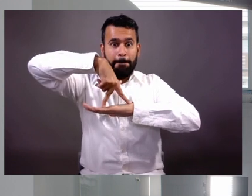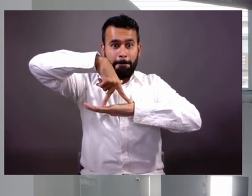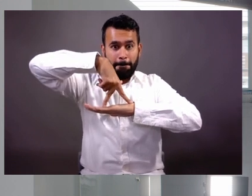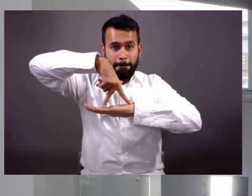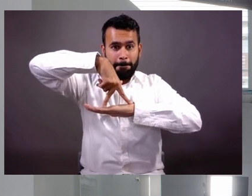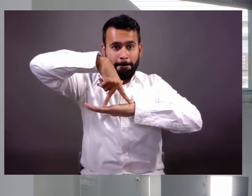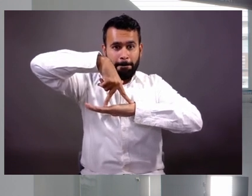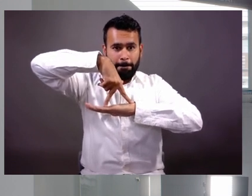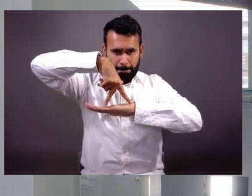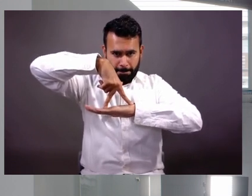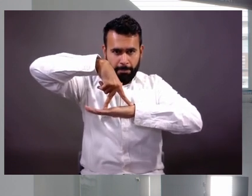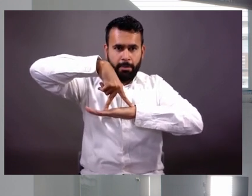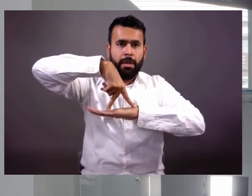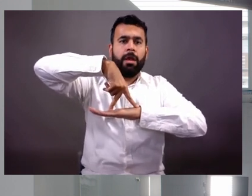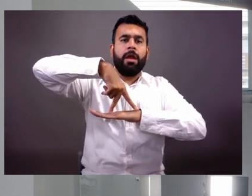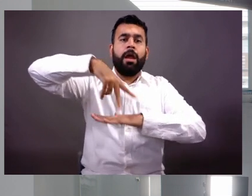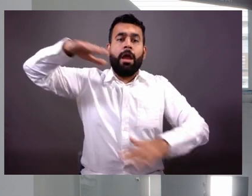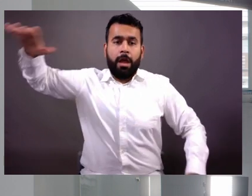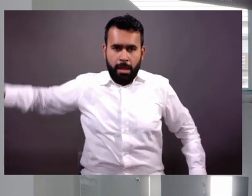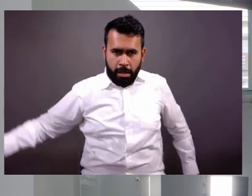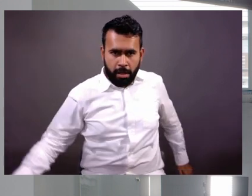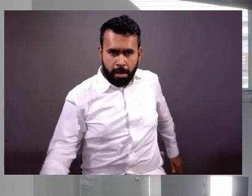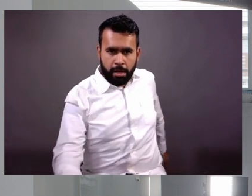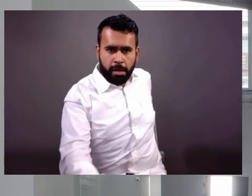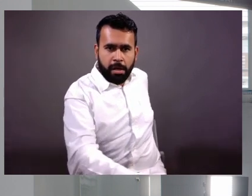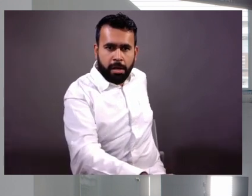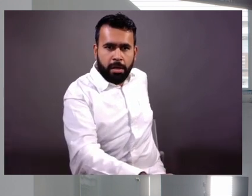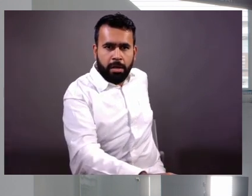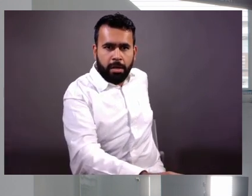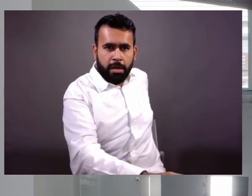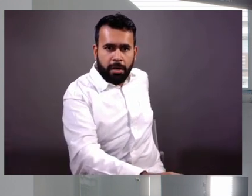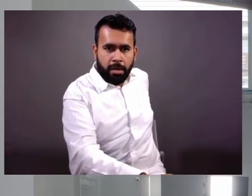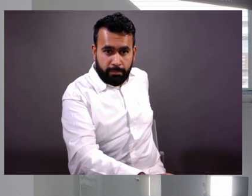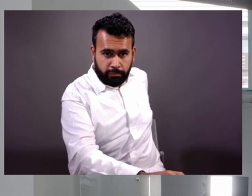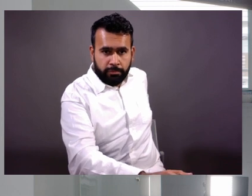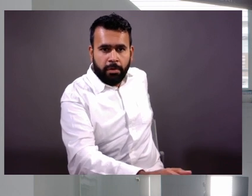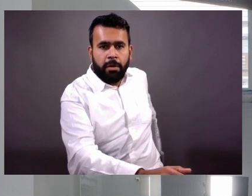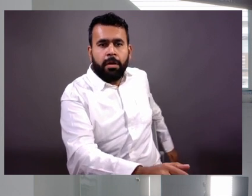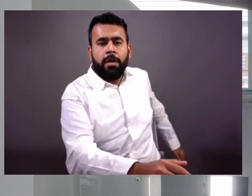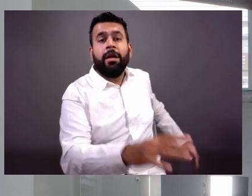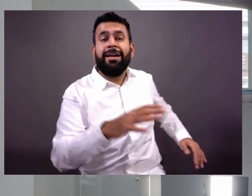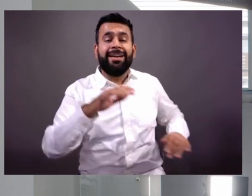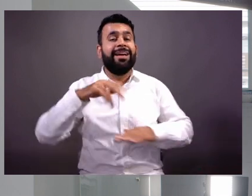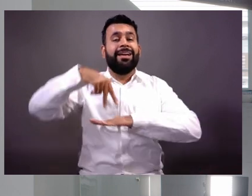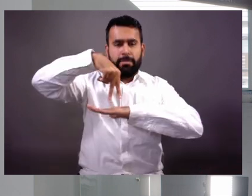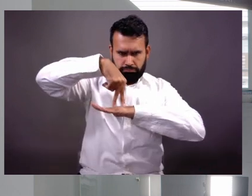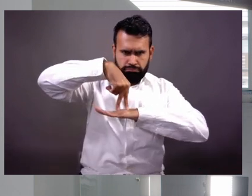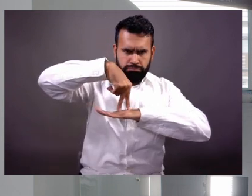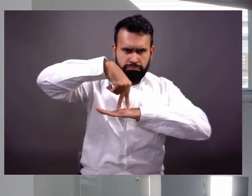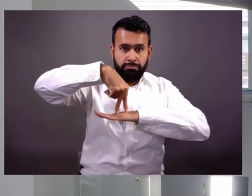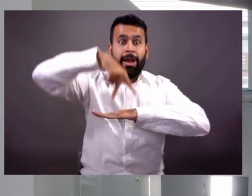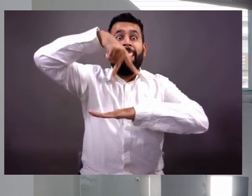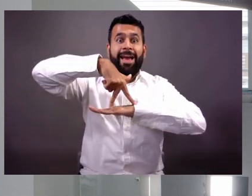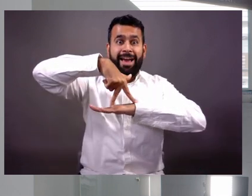6, 7, 8. We're going to jump out. And this time we're going to scoop. So your left arm's coming to the front, right arm's coming to the back. So